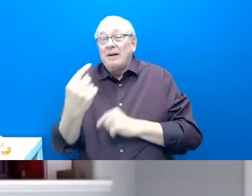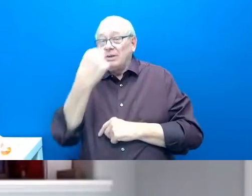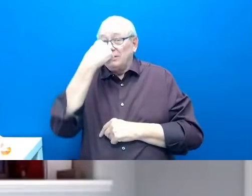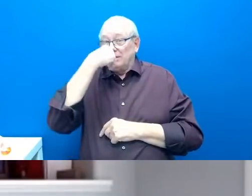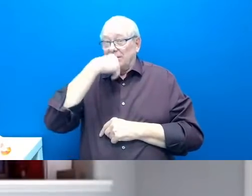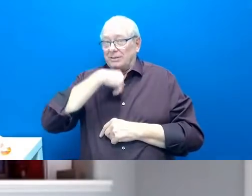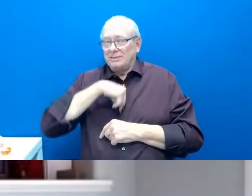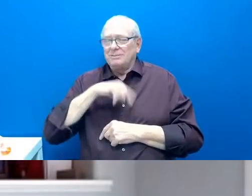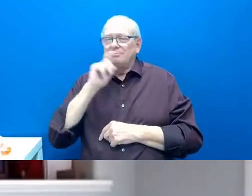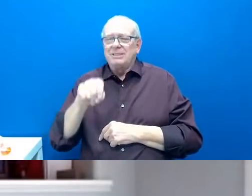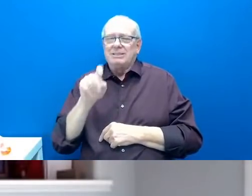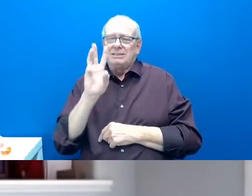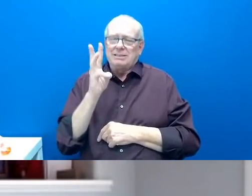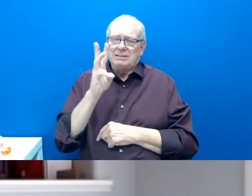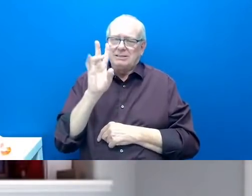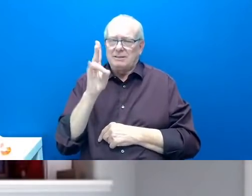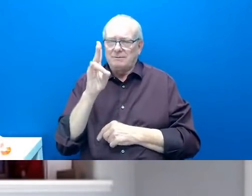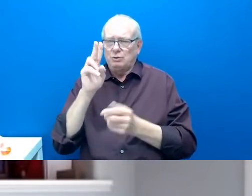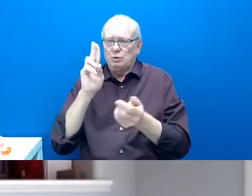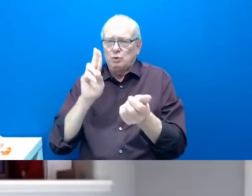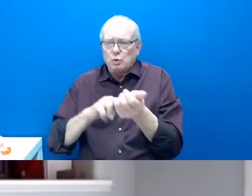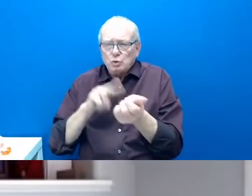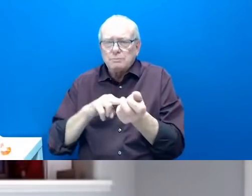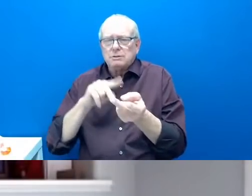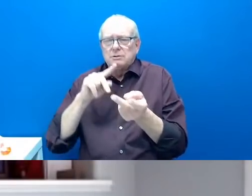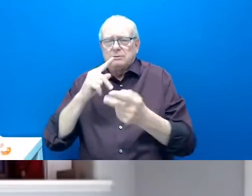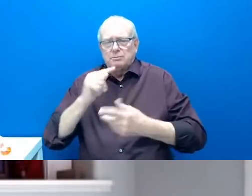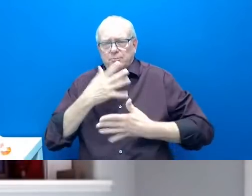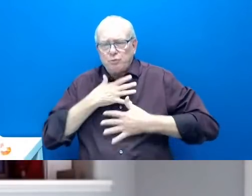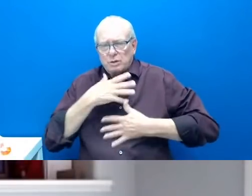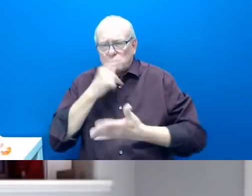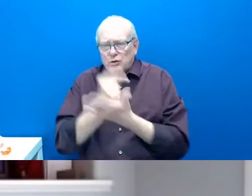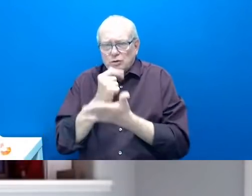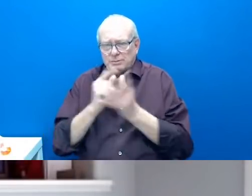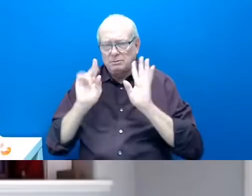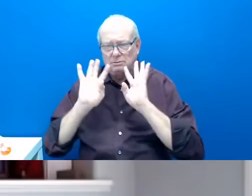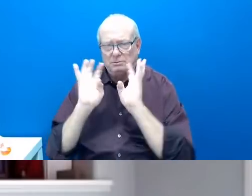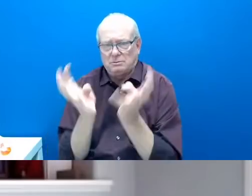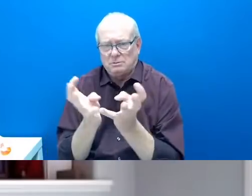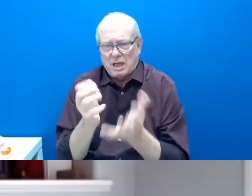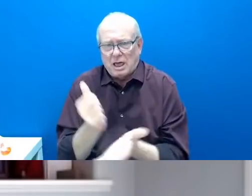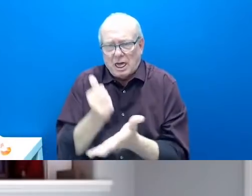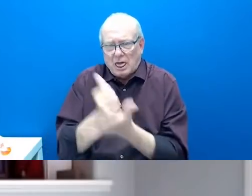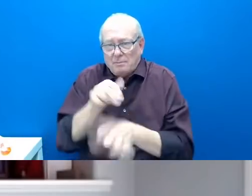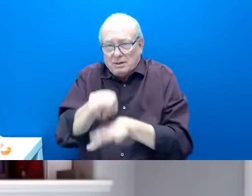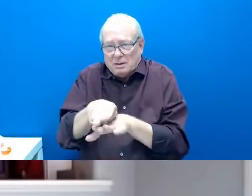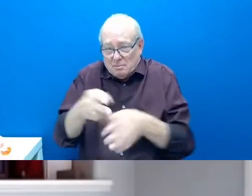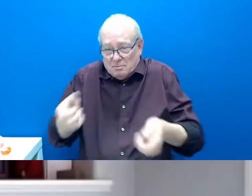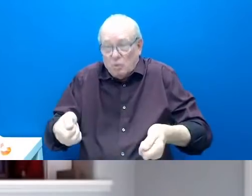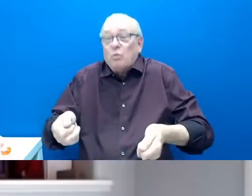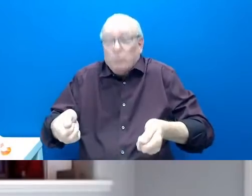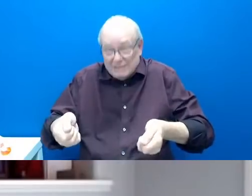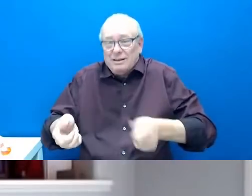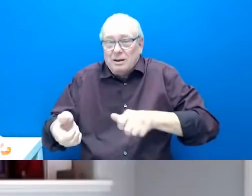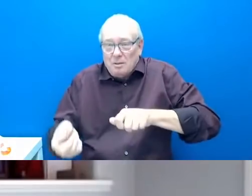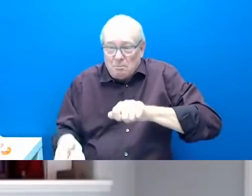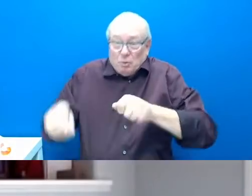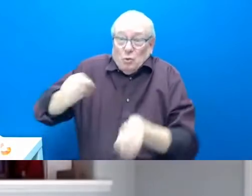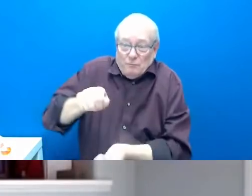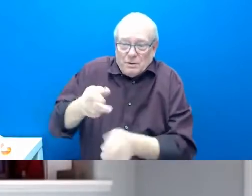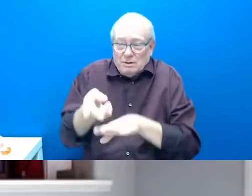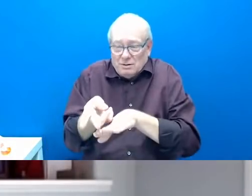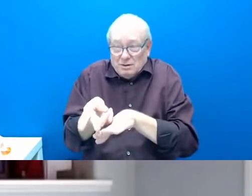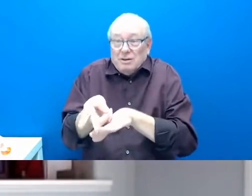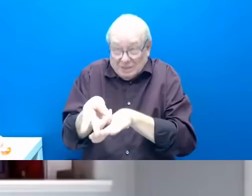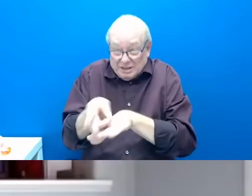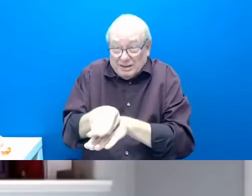staff, up to 6 to 7 nurses, respiratory therapists, and physicians to help actually take the patient, put them on their side, and put them on their